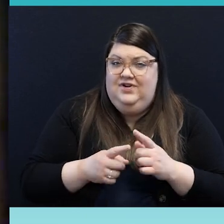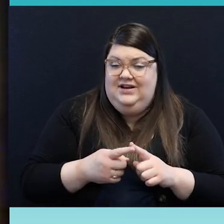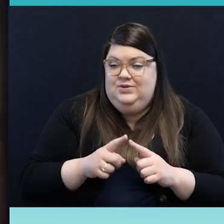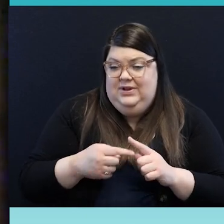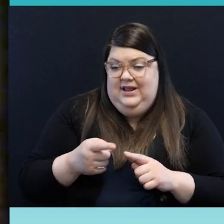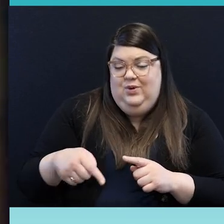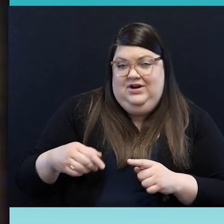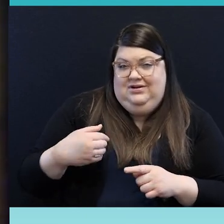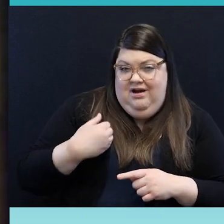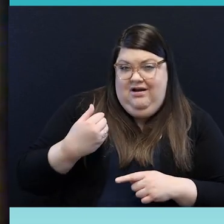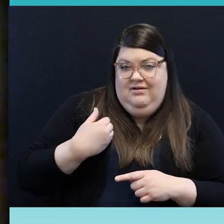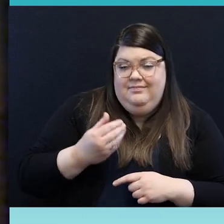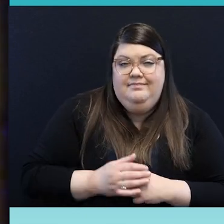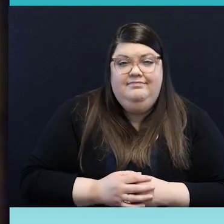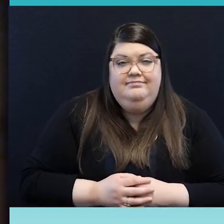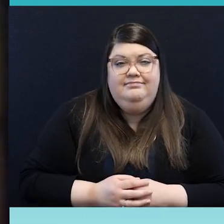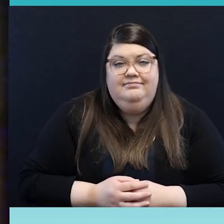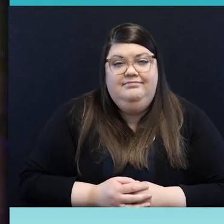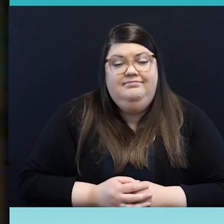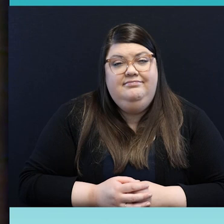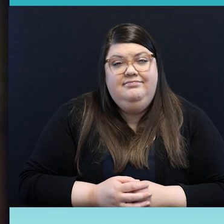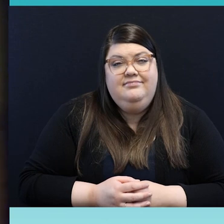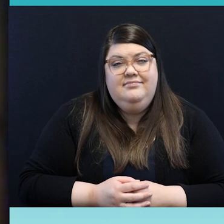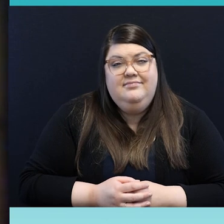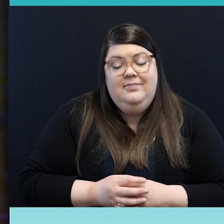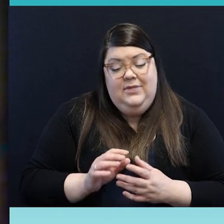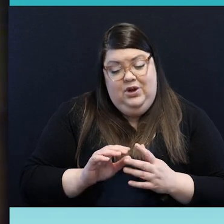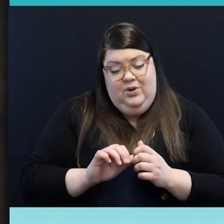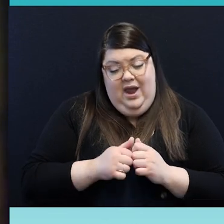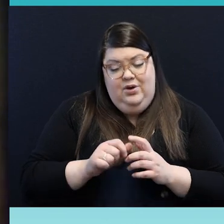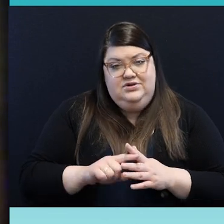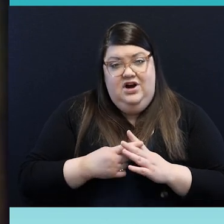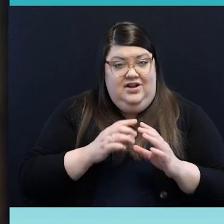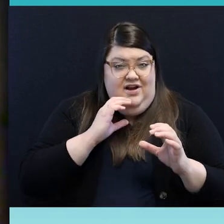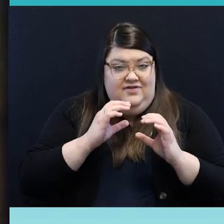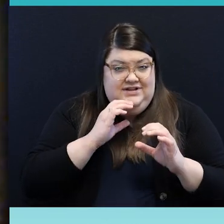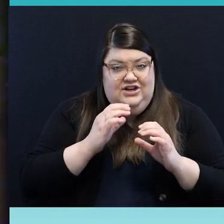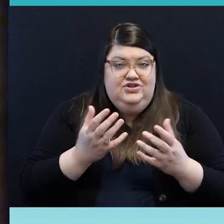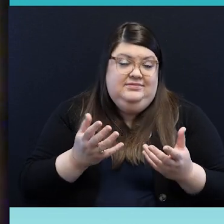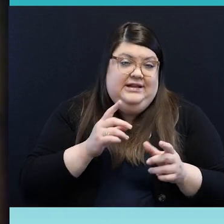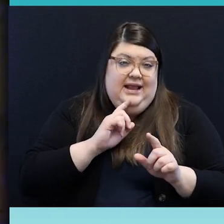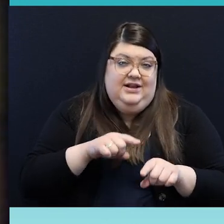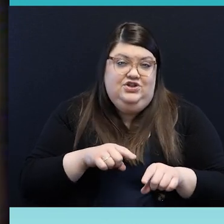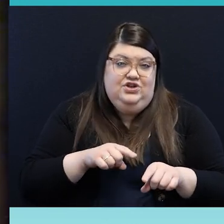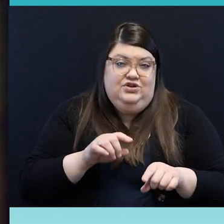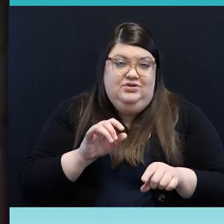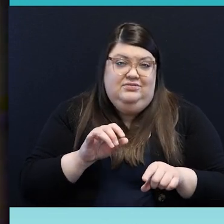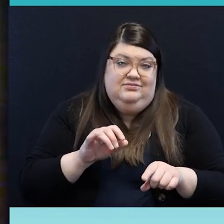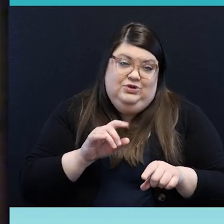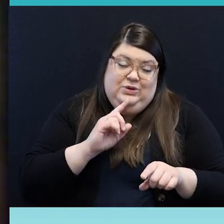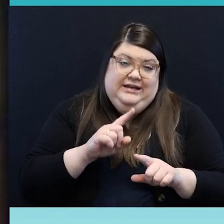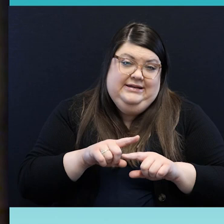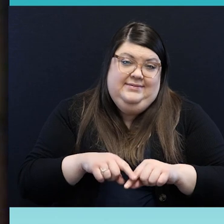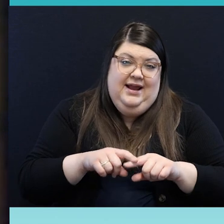age. In terms of how to start the conversation, the answer to that is it